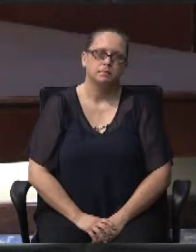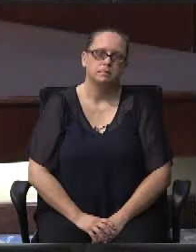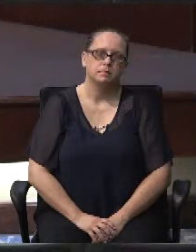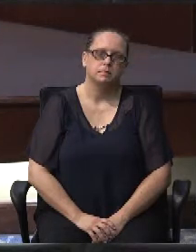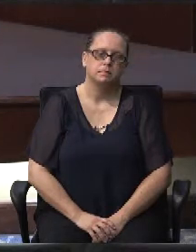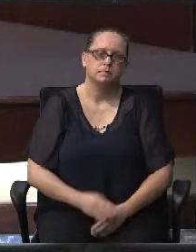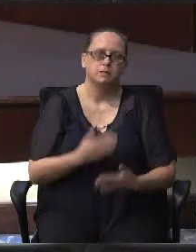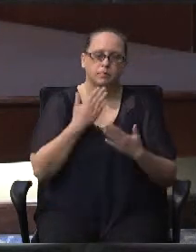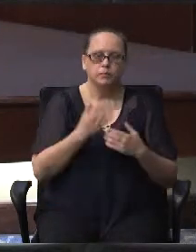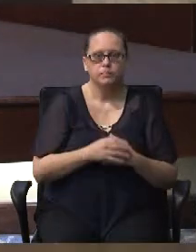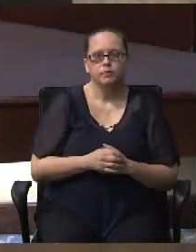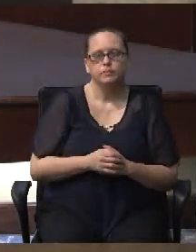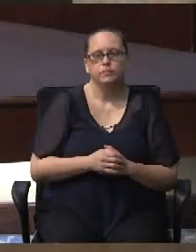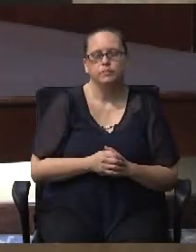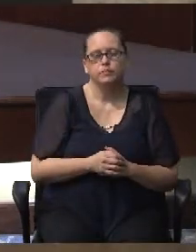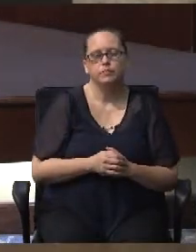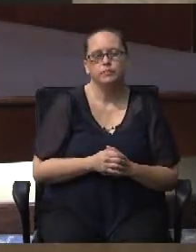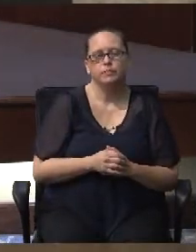Thank you.